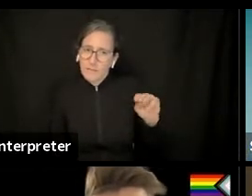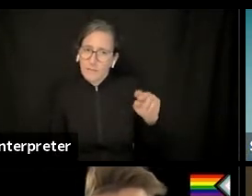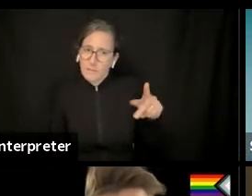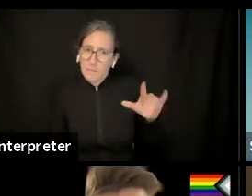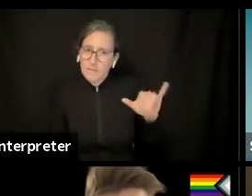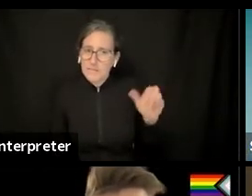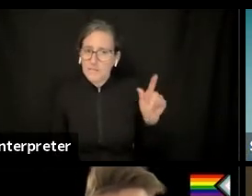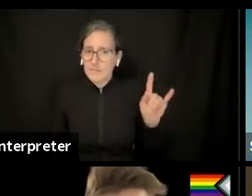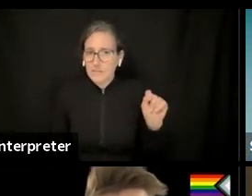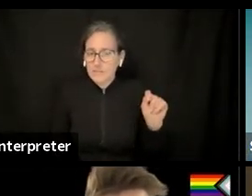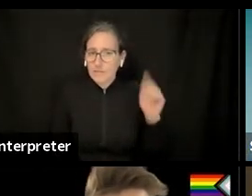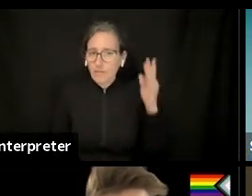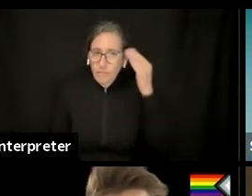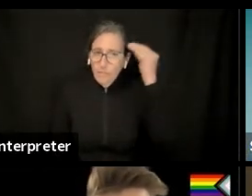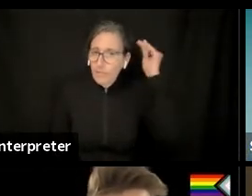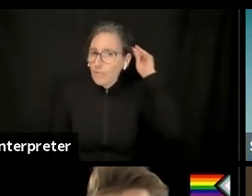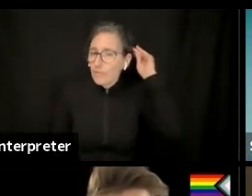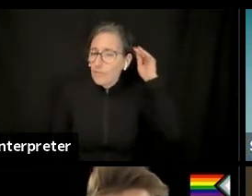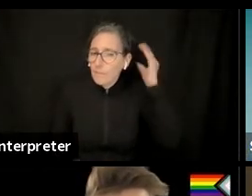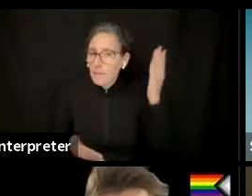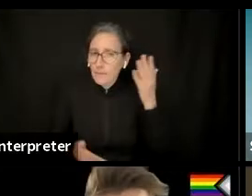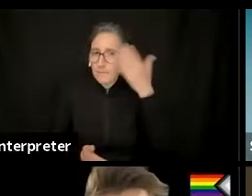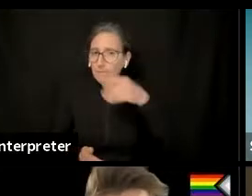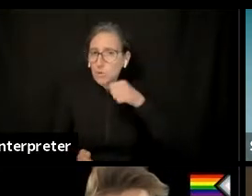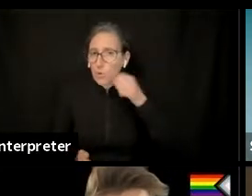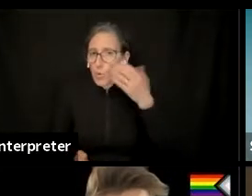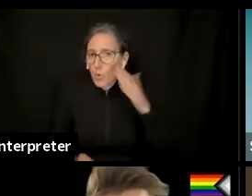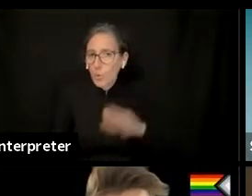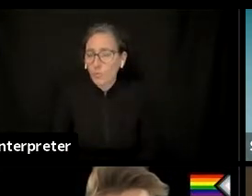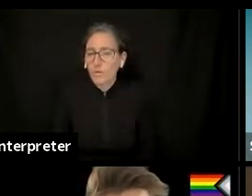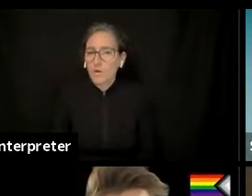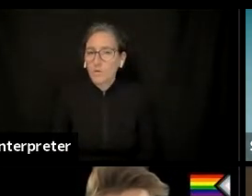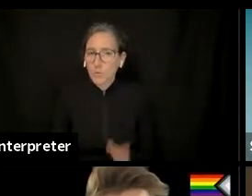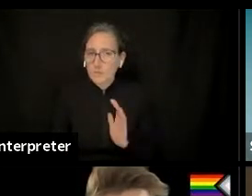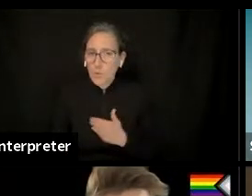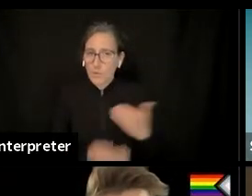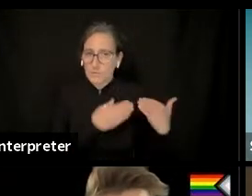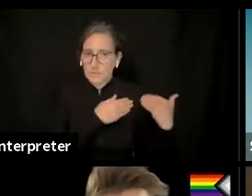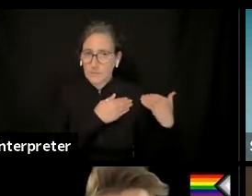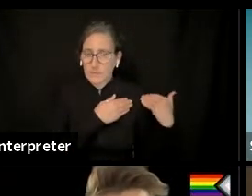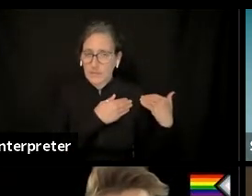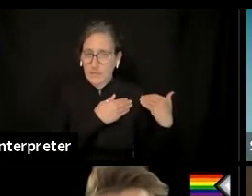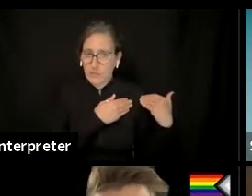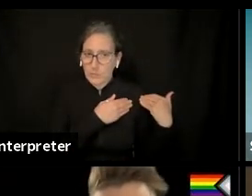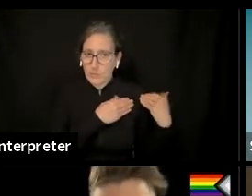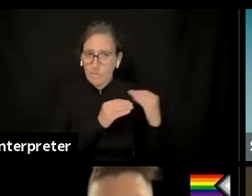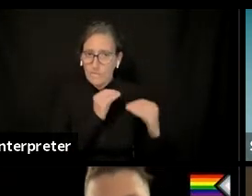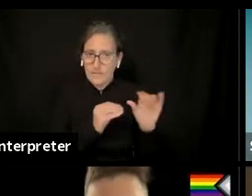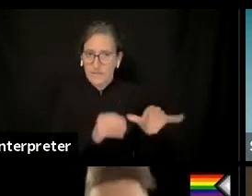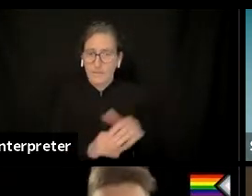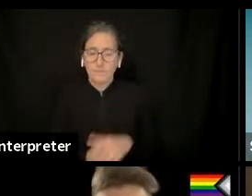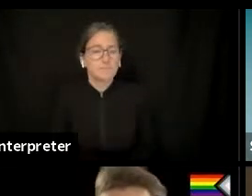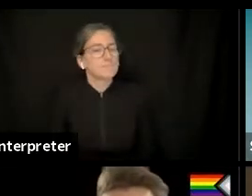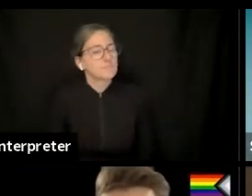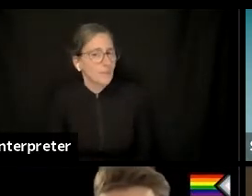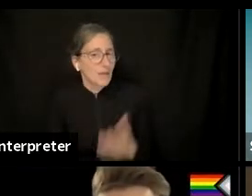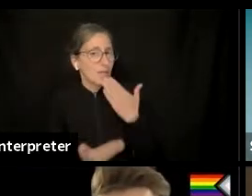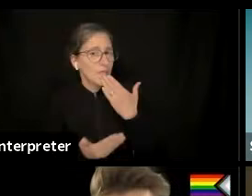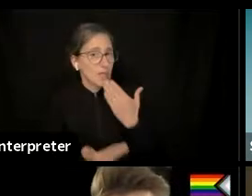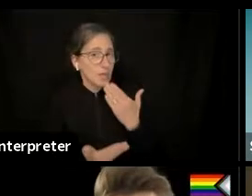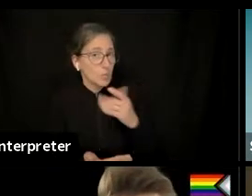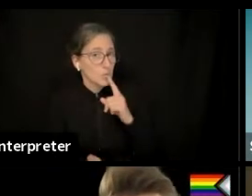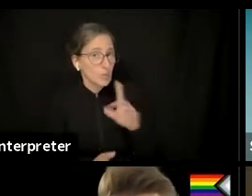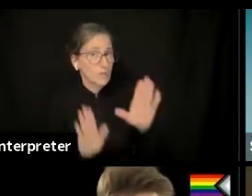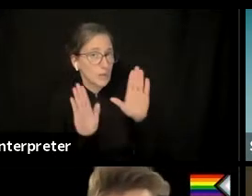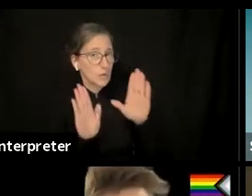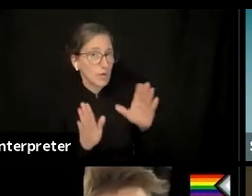Thank you for that. That is a really excellent idea and something that I will bring